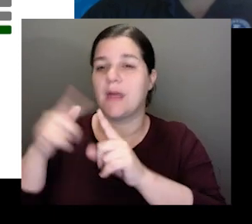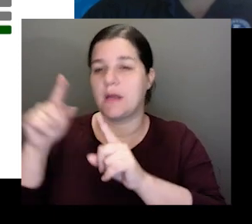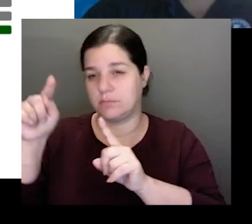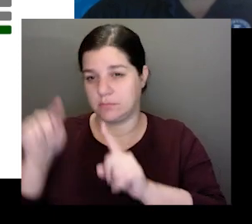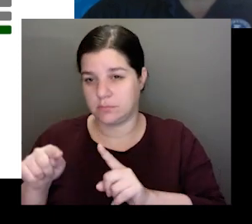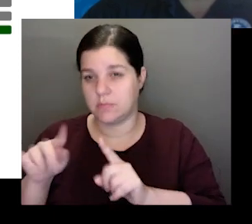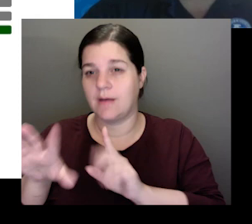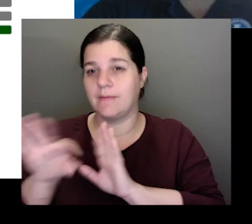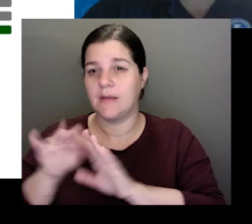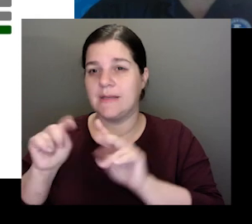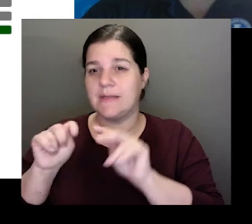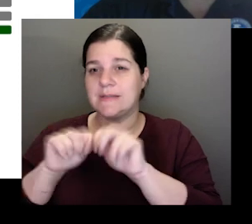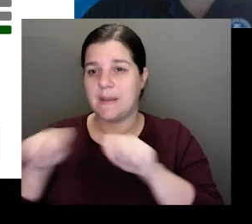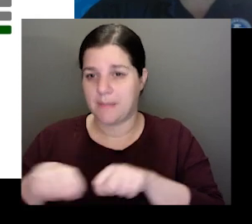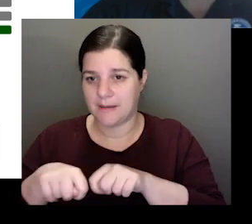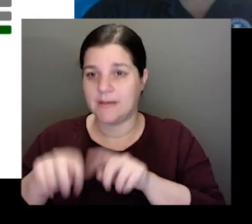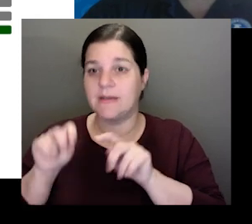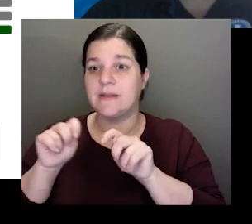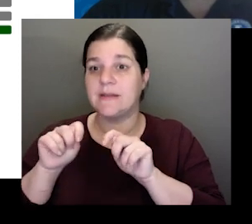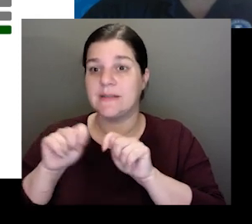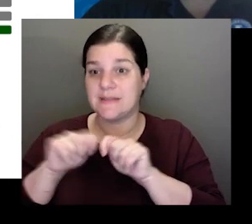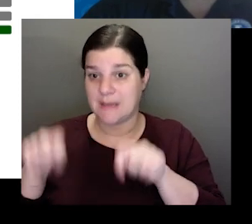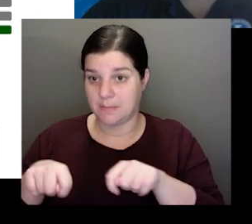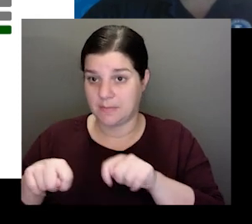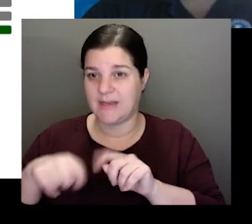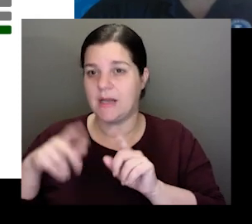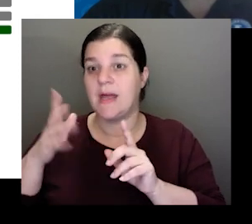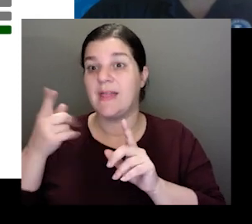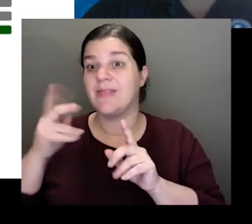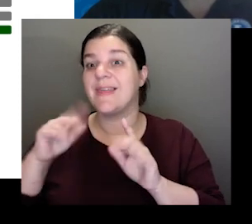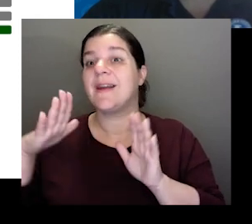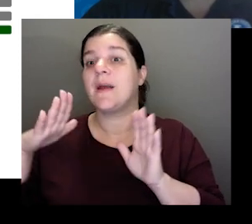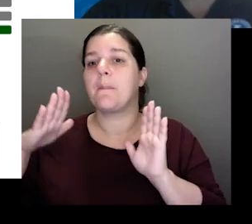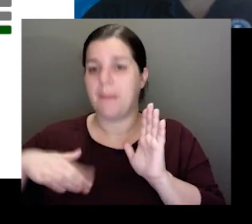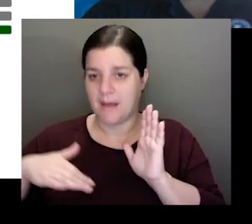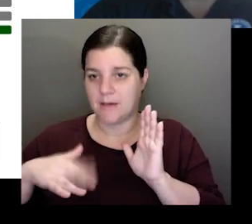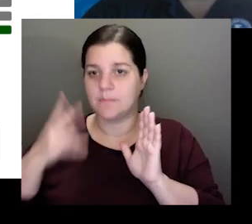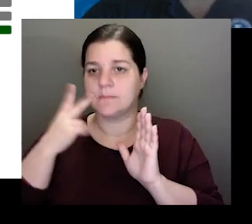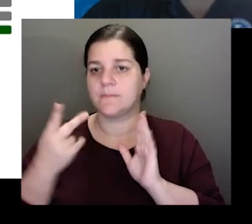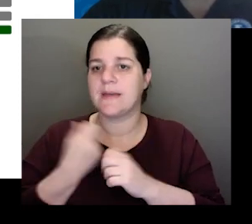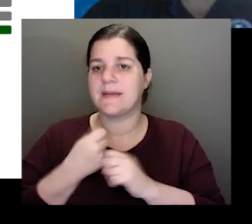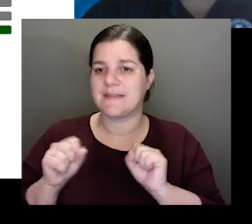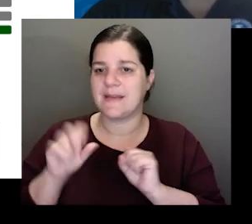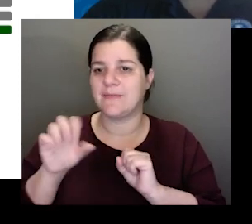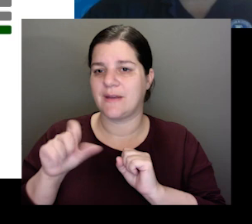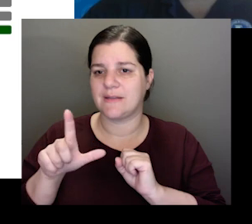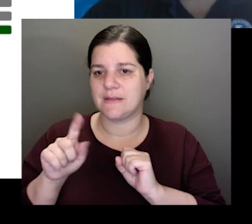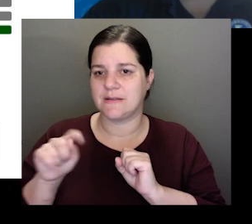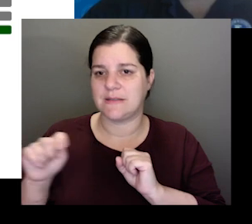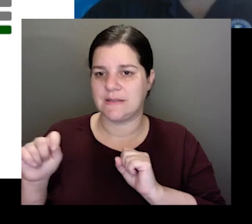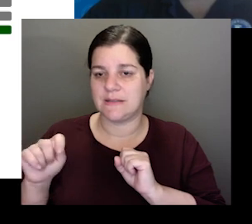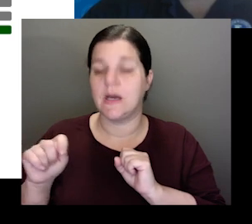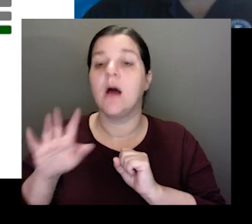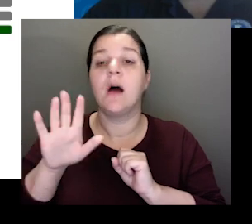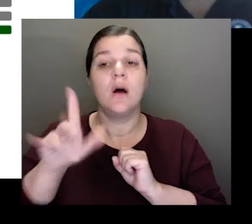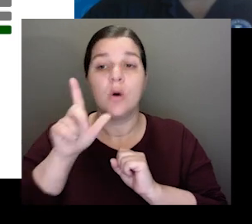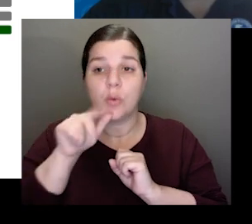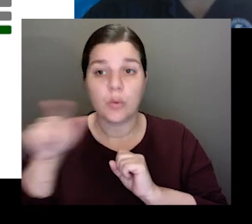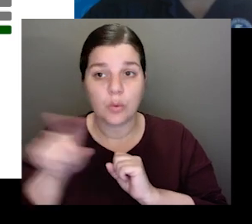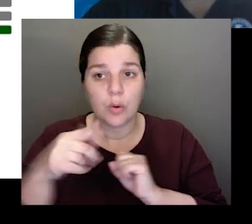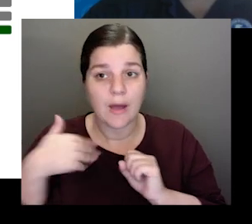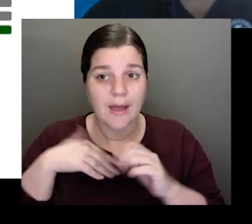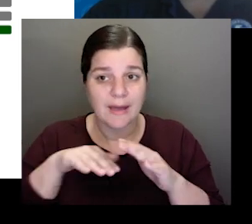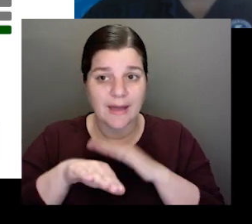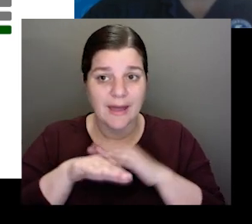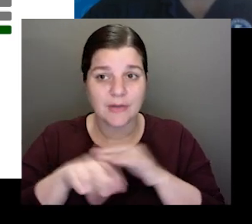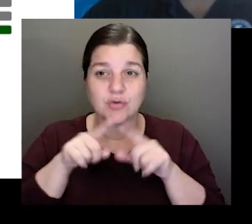templates section. And at the very bottom, you will see the link for the Safe SLTT. For those that had access during the